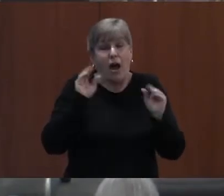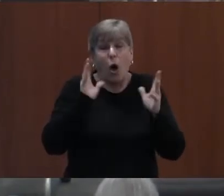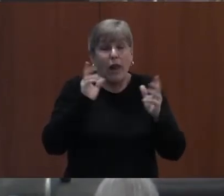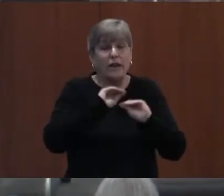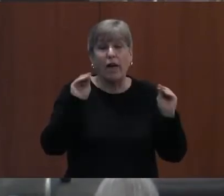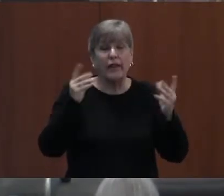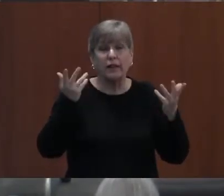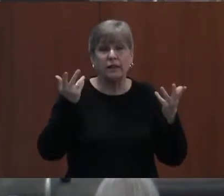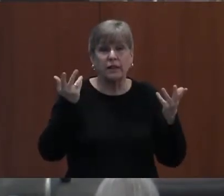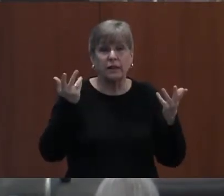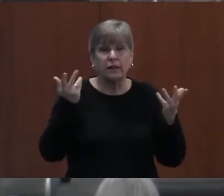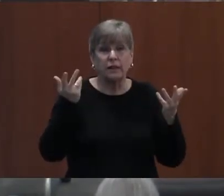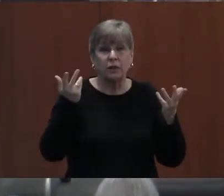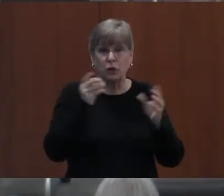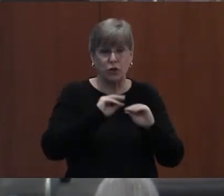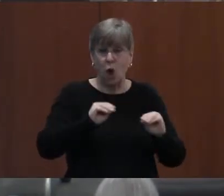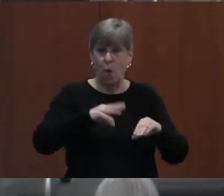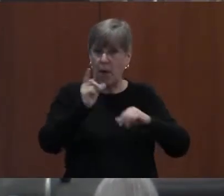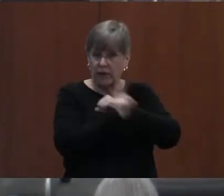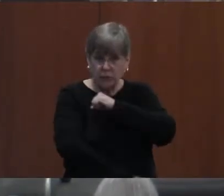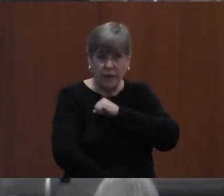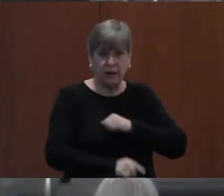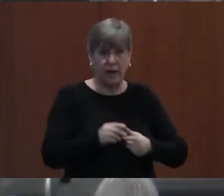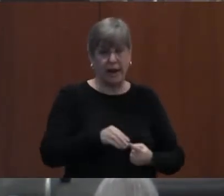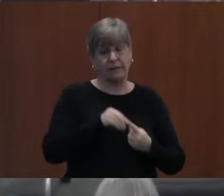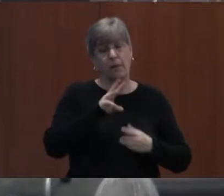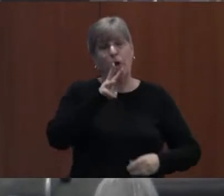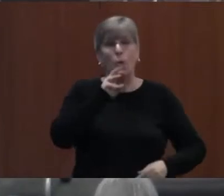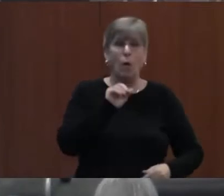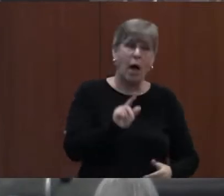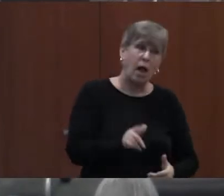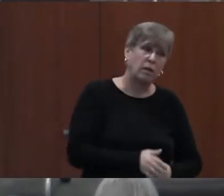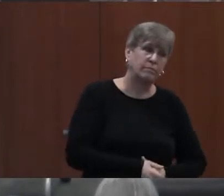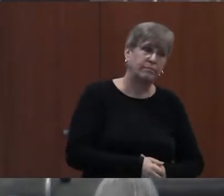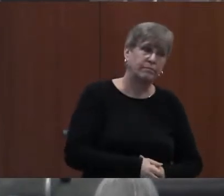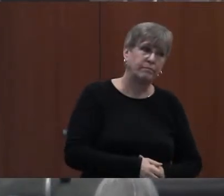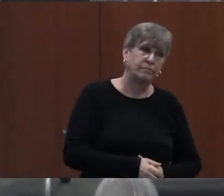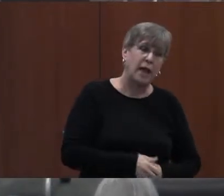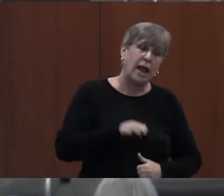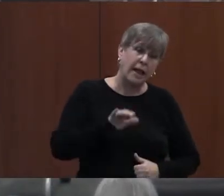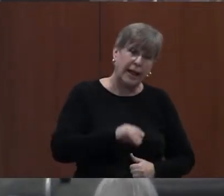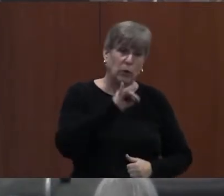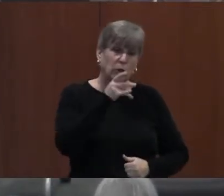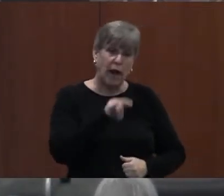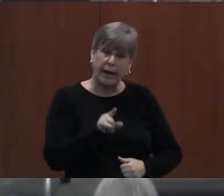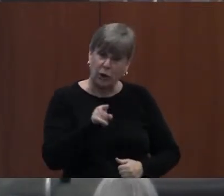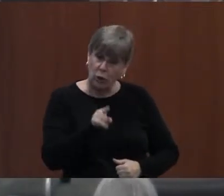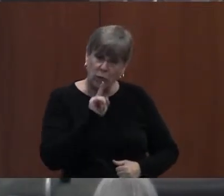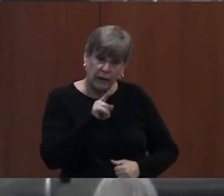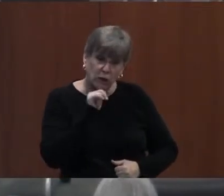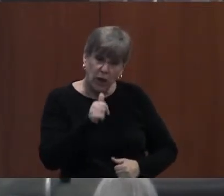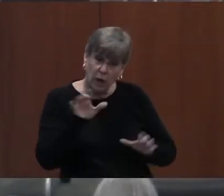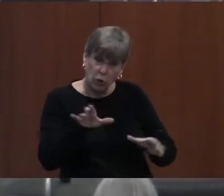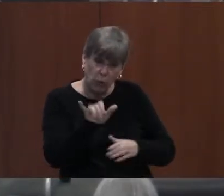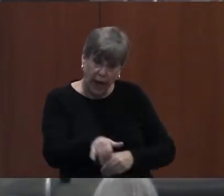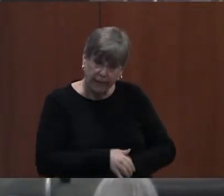And there's no reprimand except, well, little Johnny, you really shouldn't be doing that.